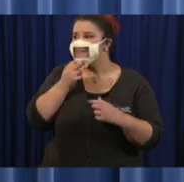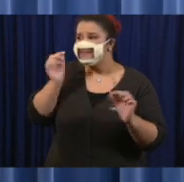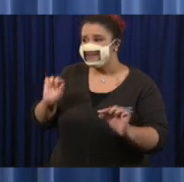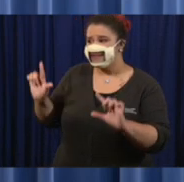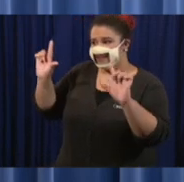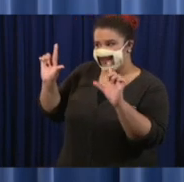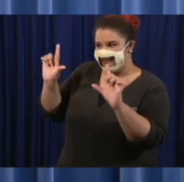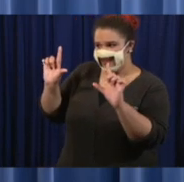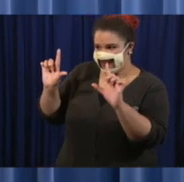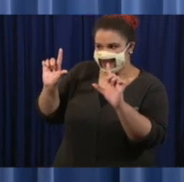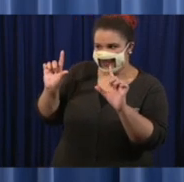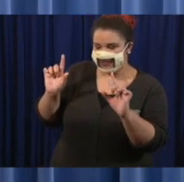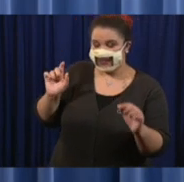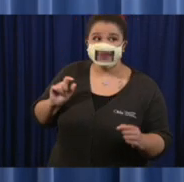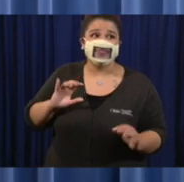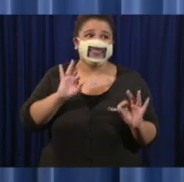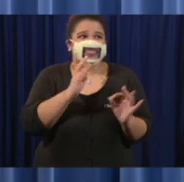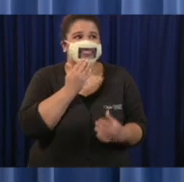She's...